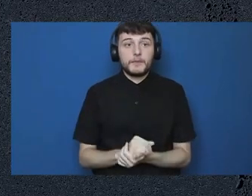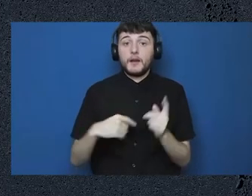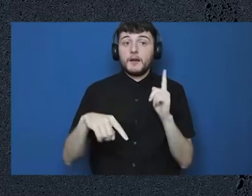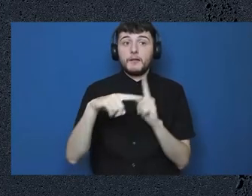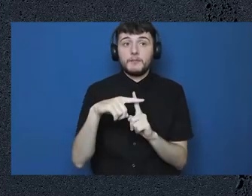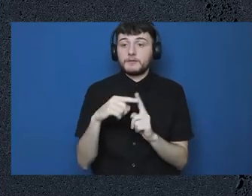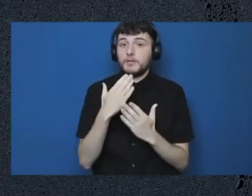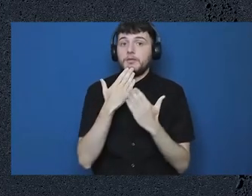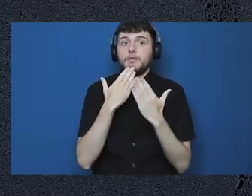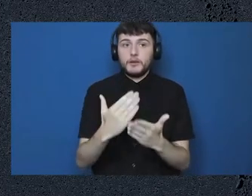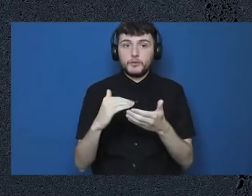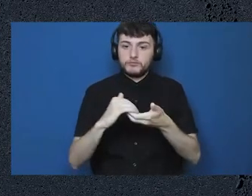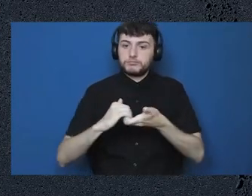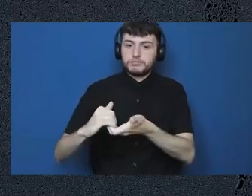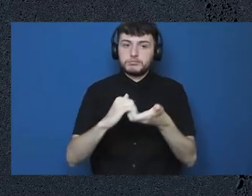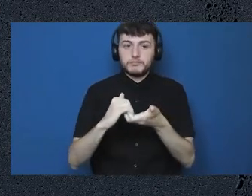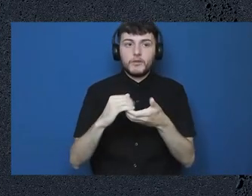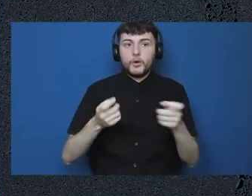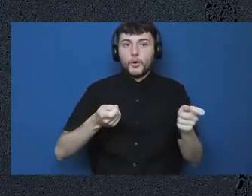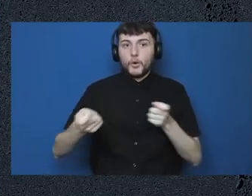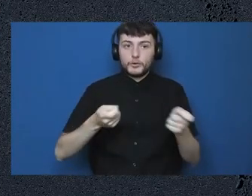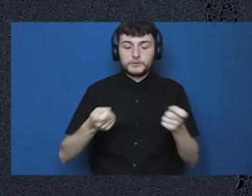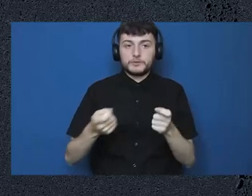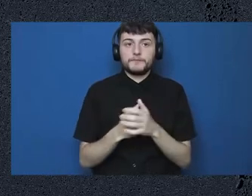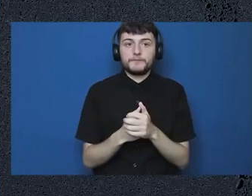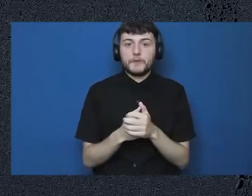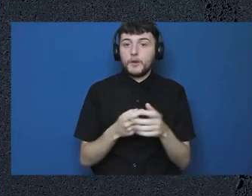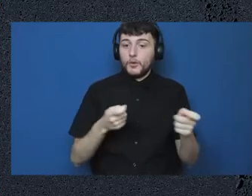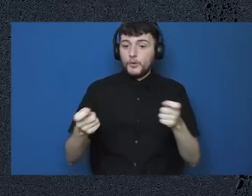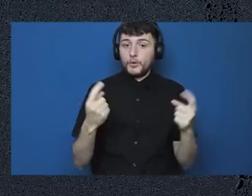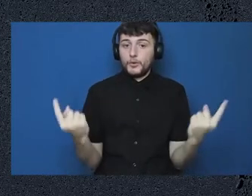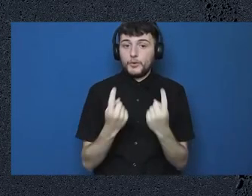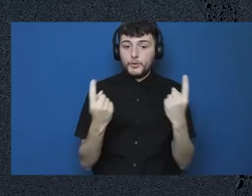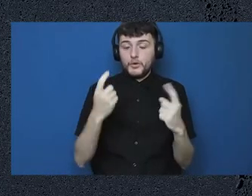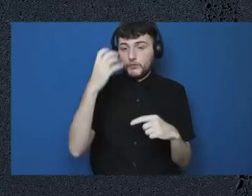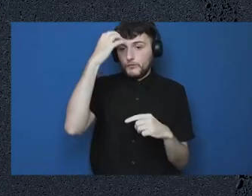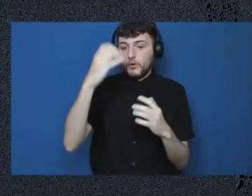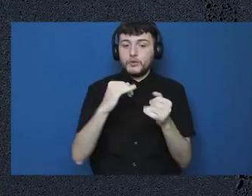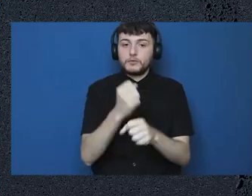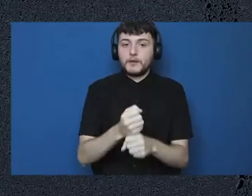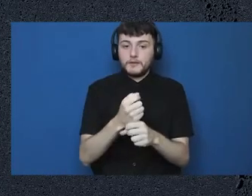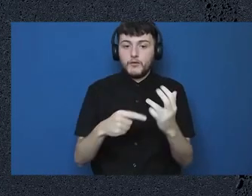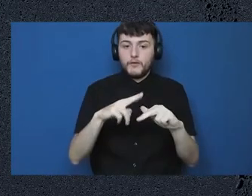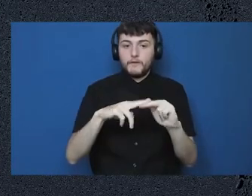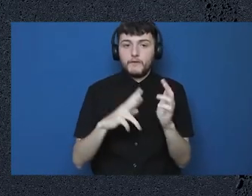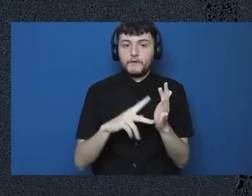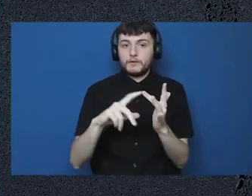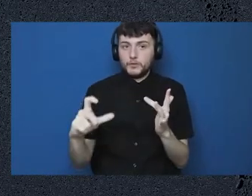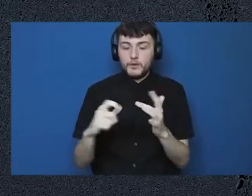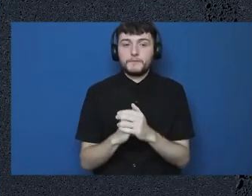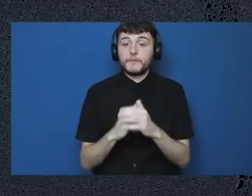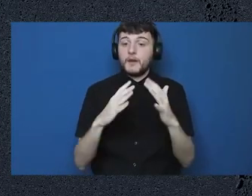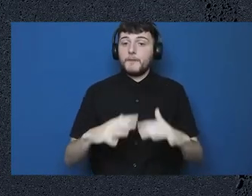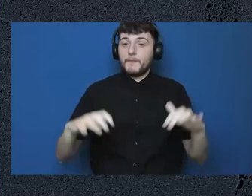collaboration of our hosts. We are being hosted today by the Royal Society of Victoria, the Parliament of